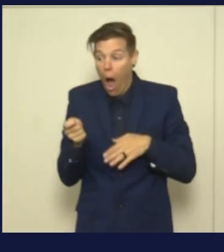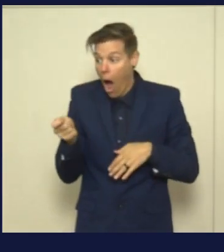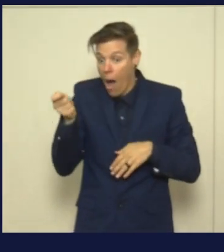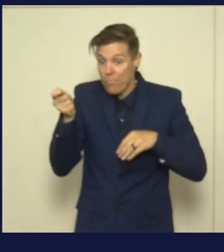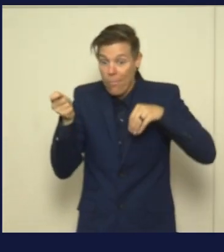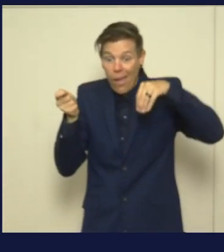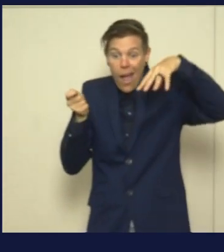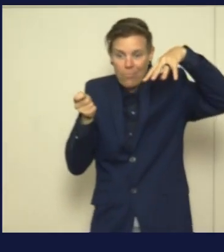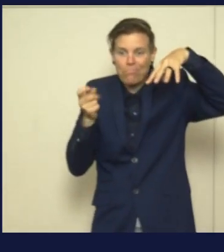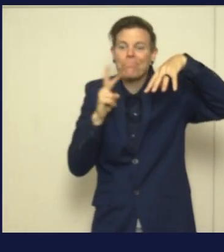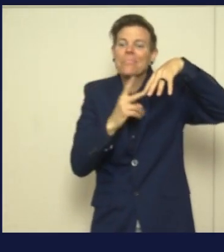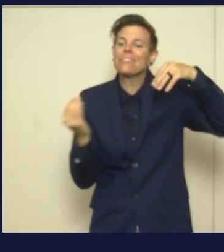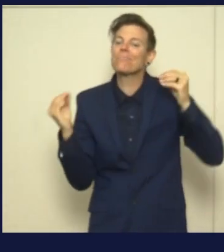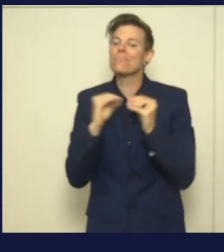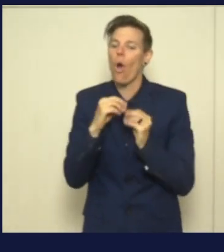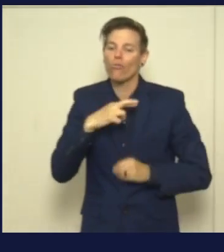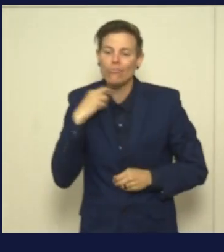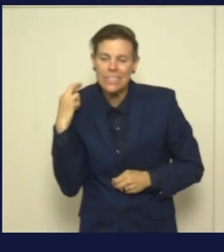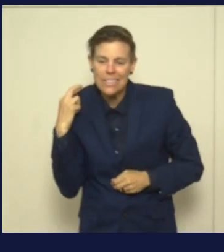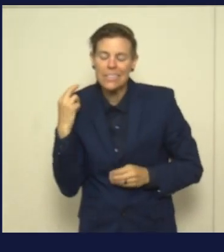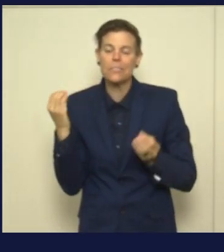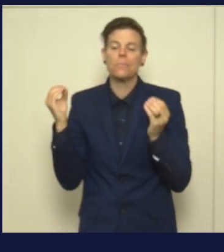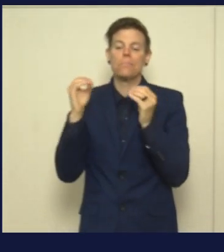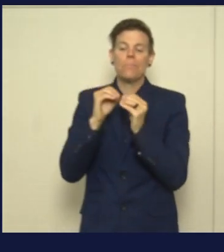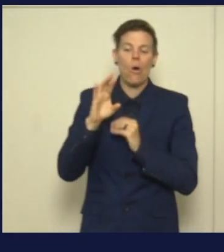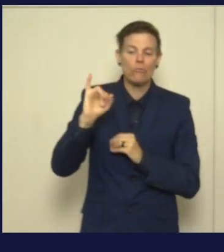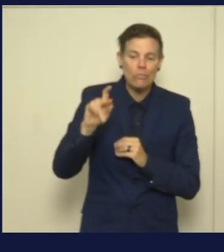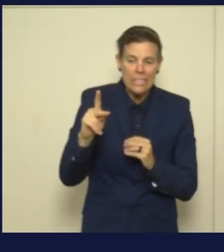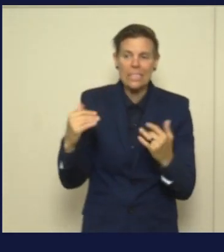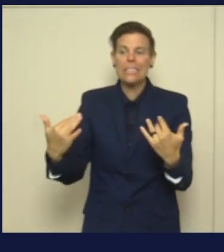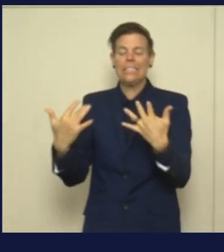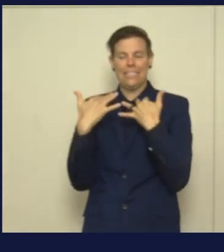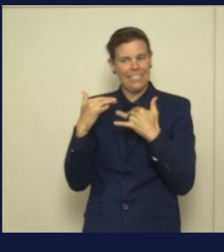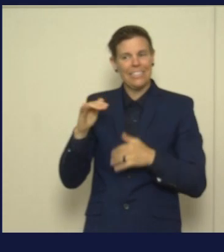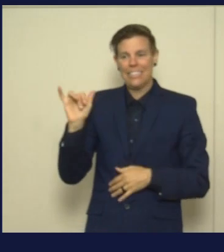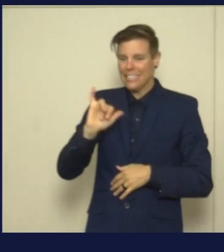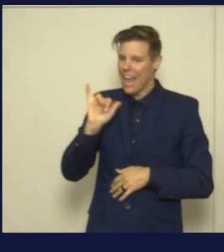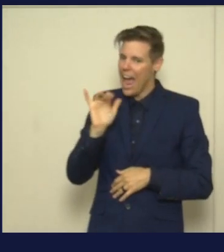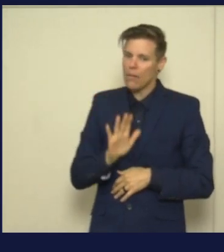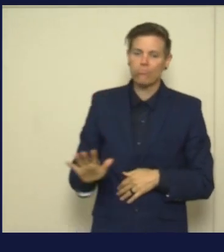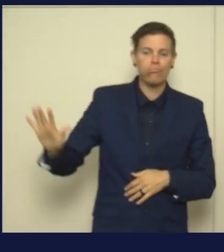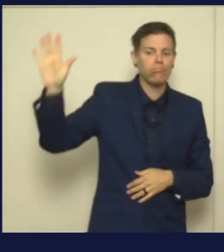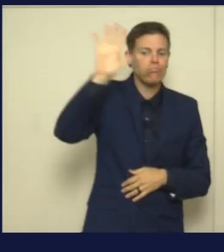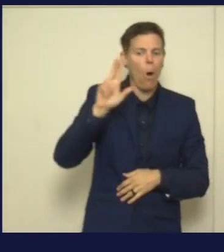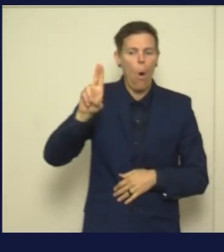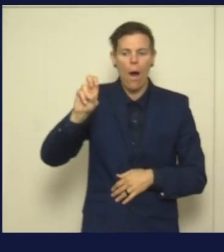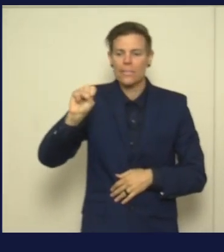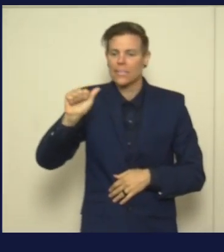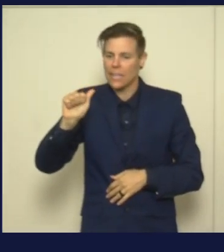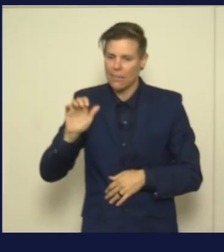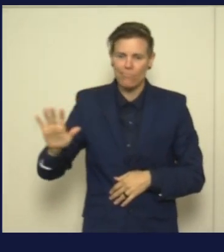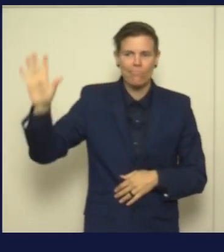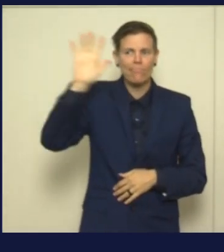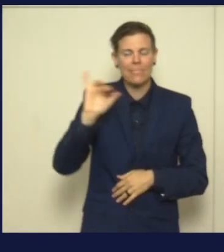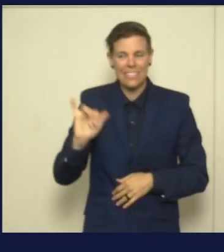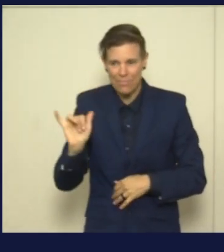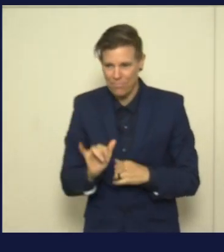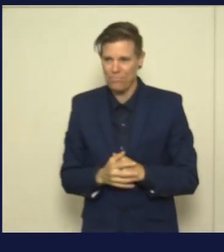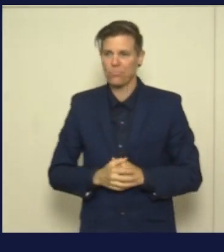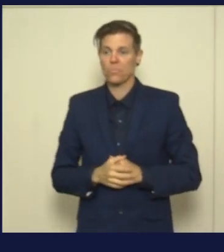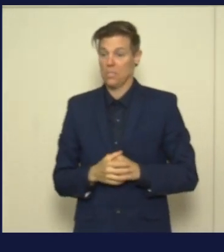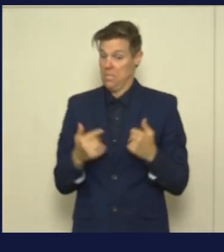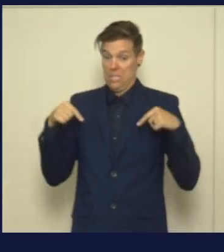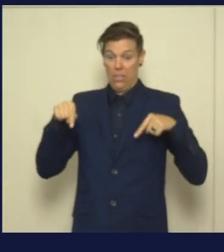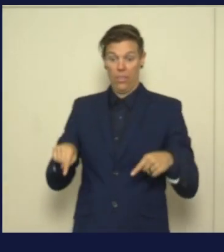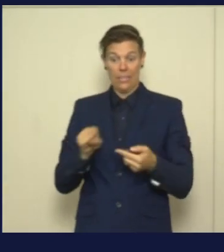incredible transmission and rates of infection and spread in the United States. This week, we reached